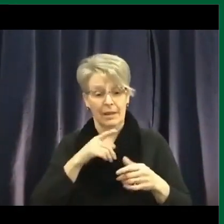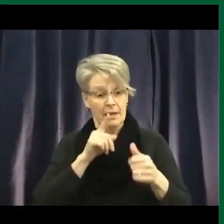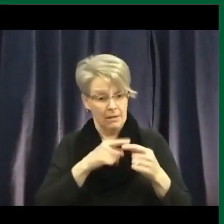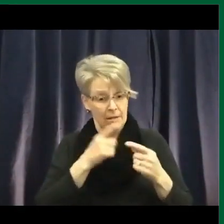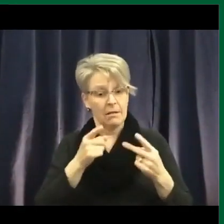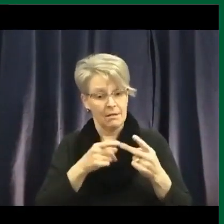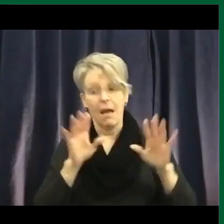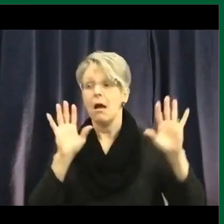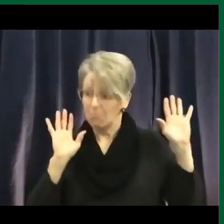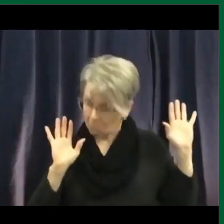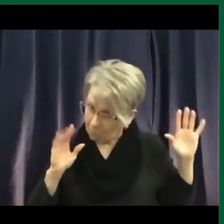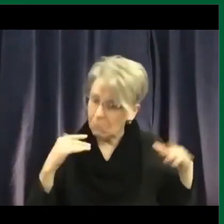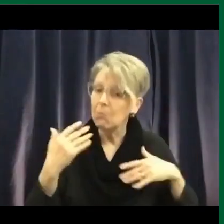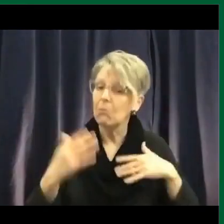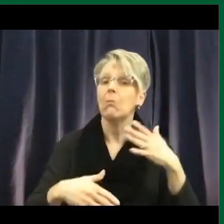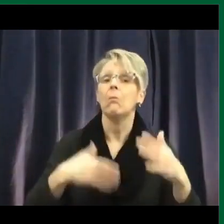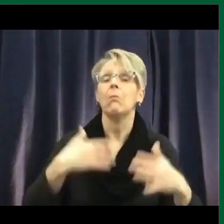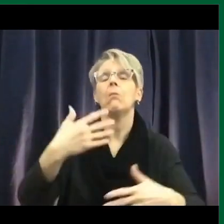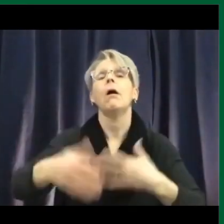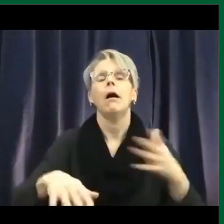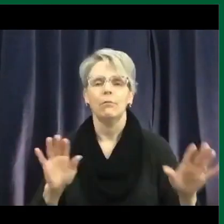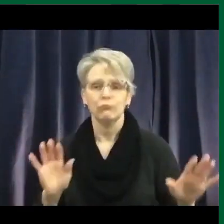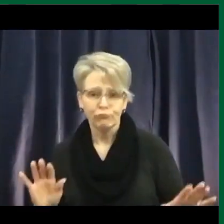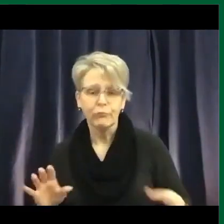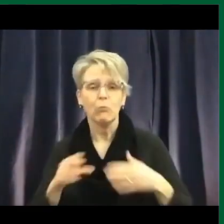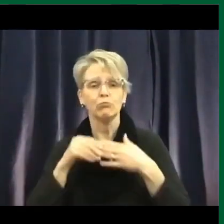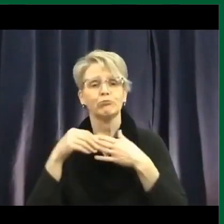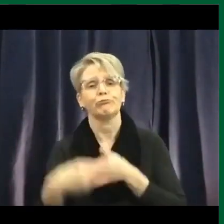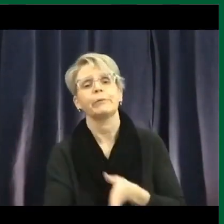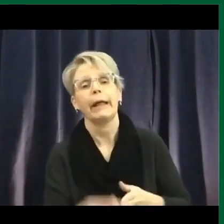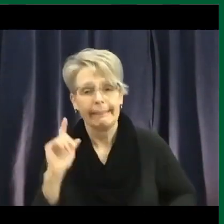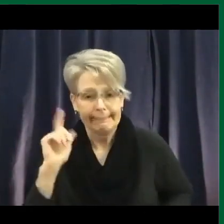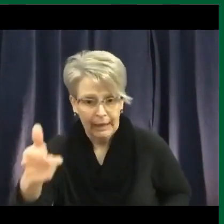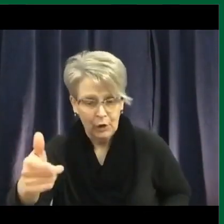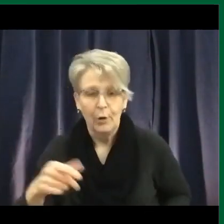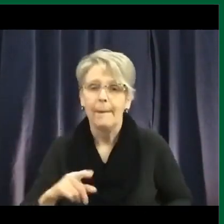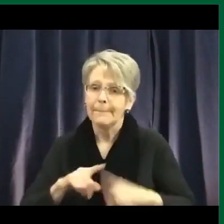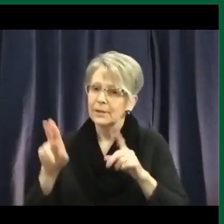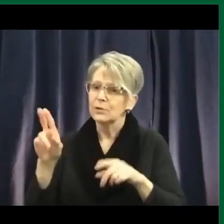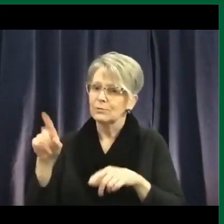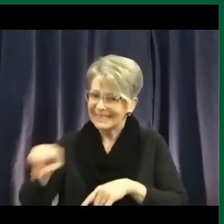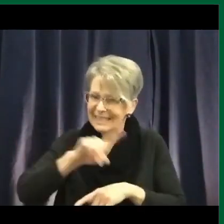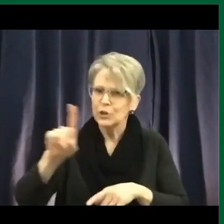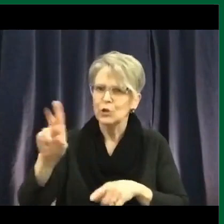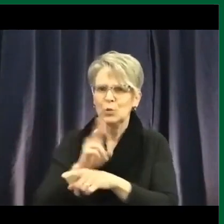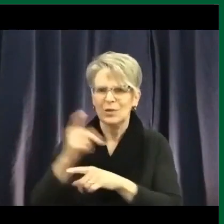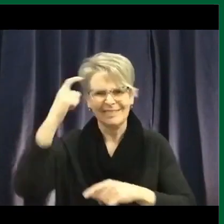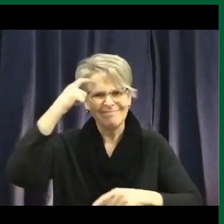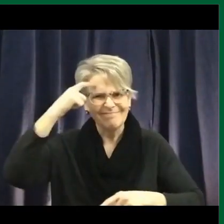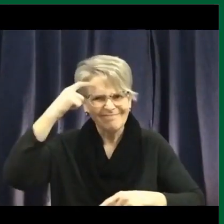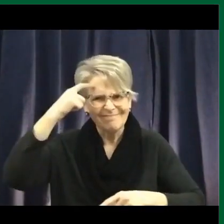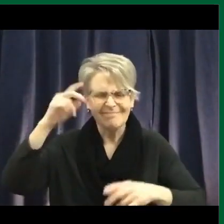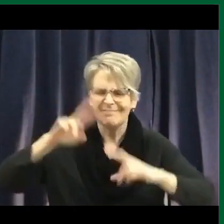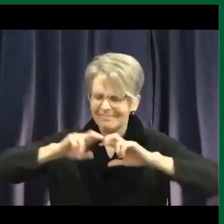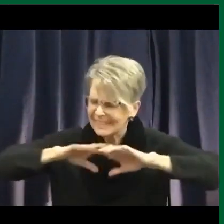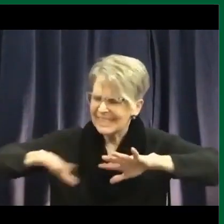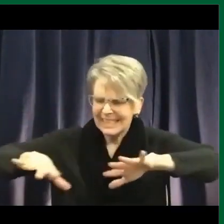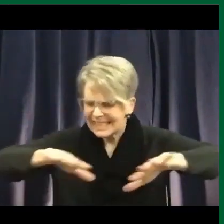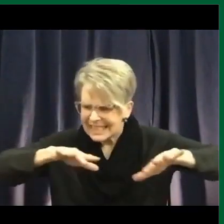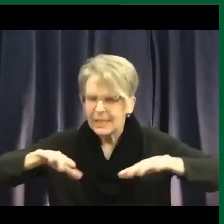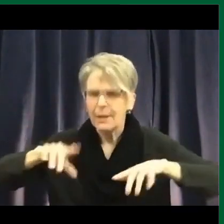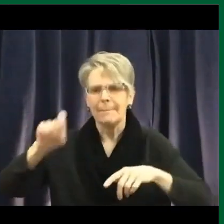individual measures and broad general measures. But I think, within those limits, we all need to look at our